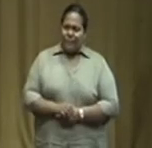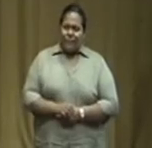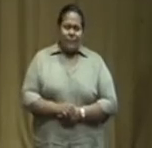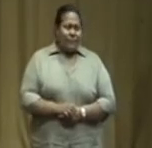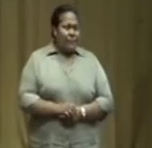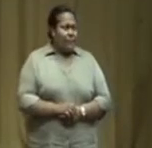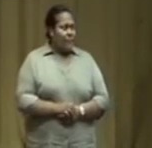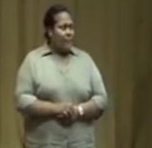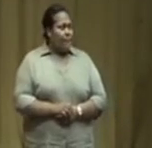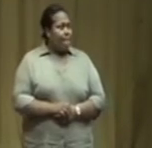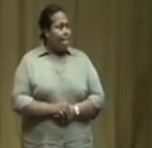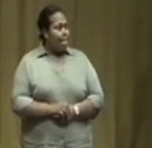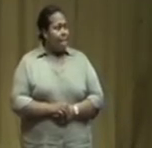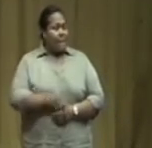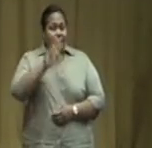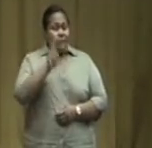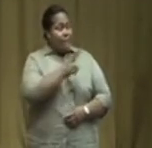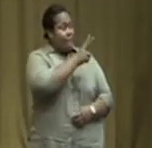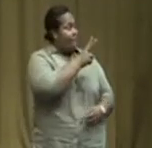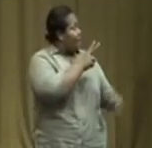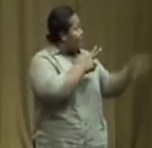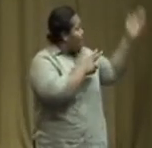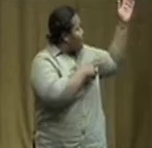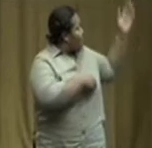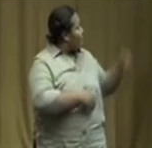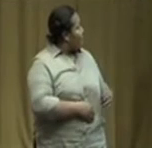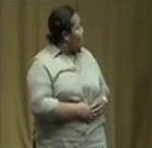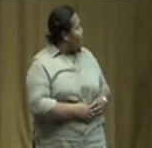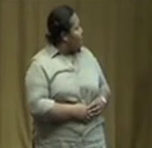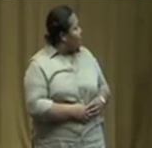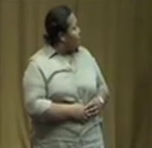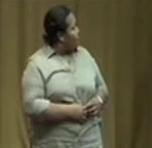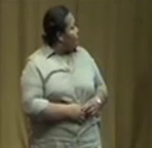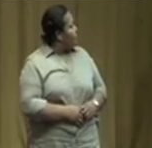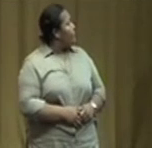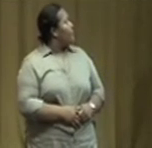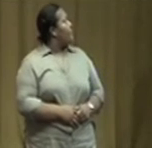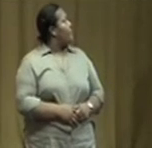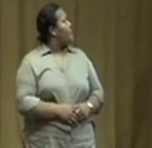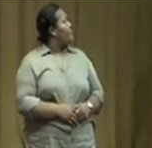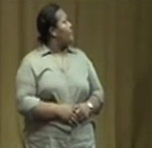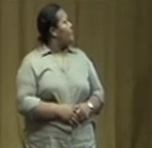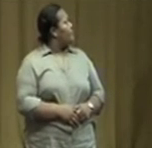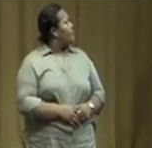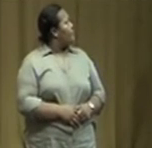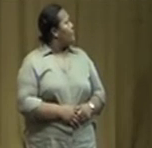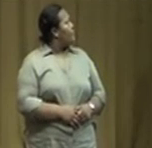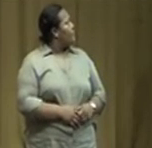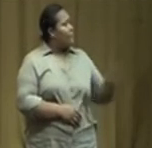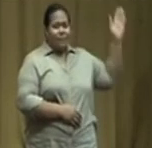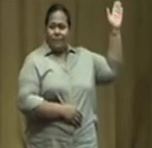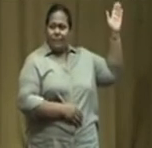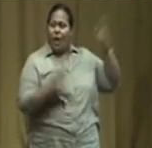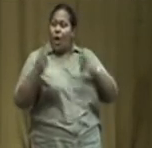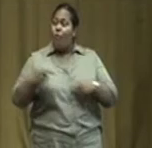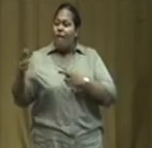So if you look here, you will see there's a reference there from where the content comes